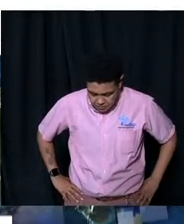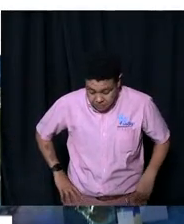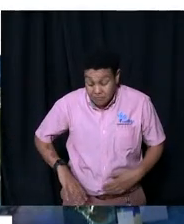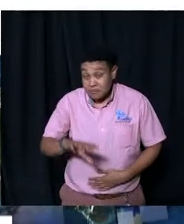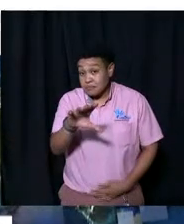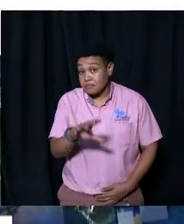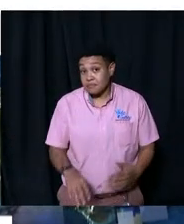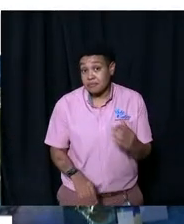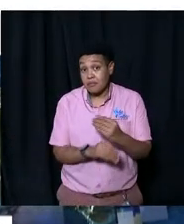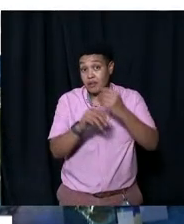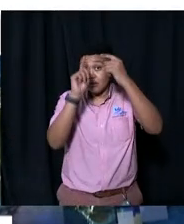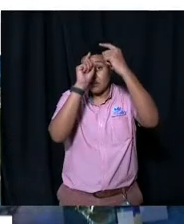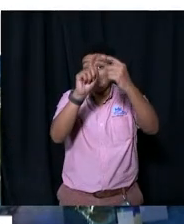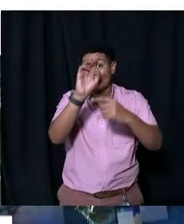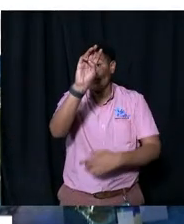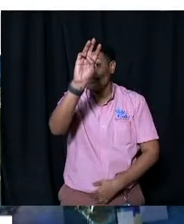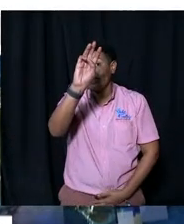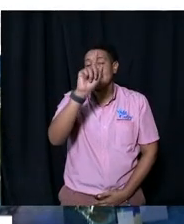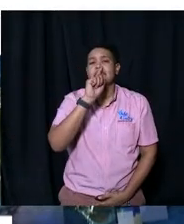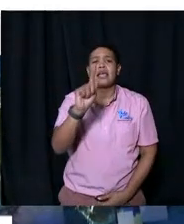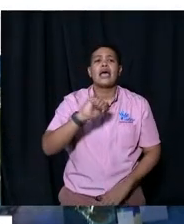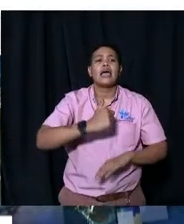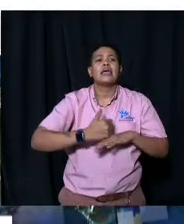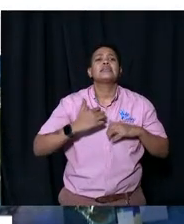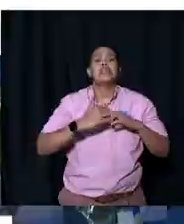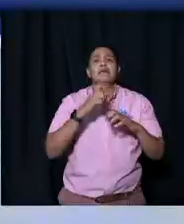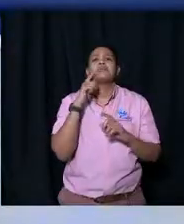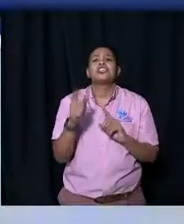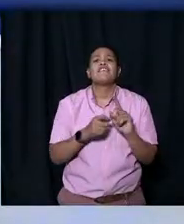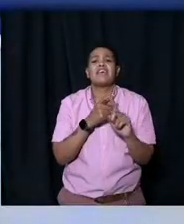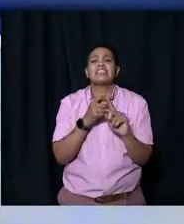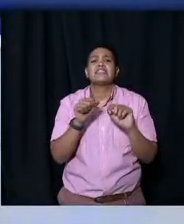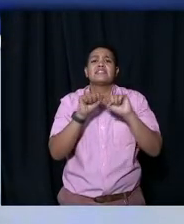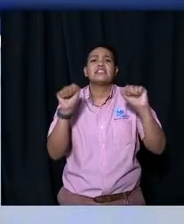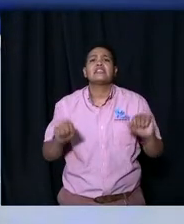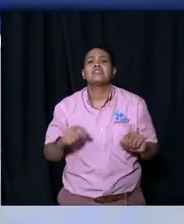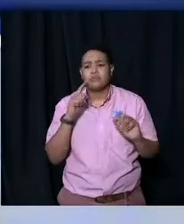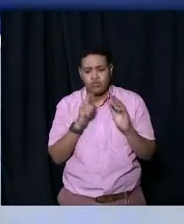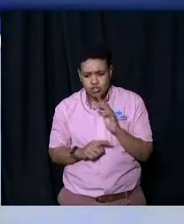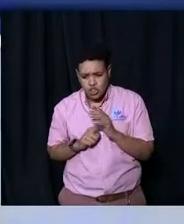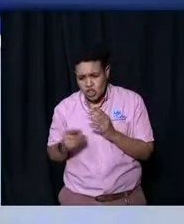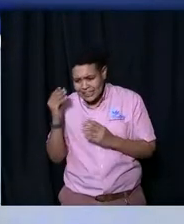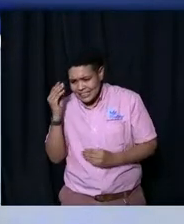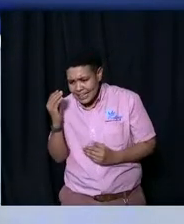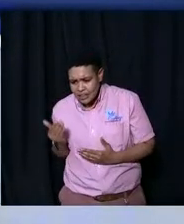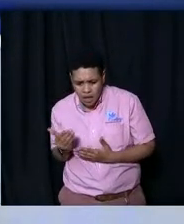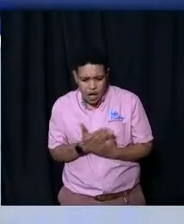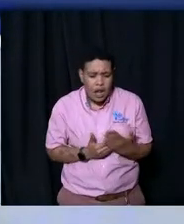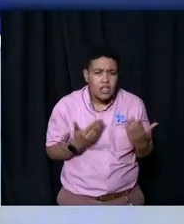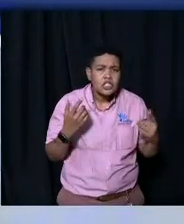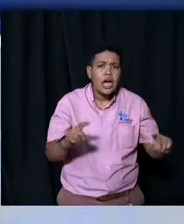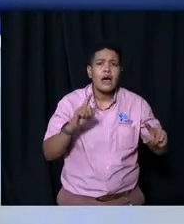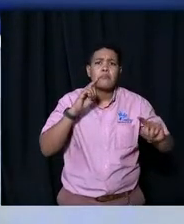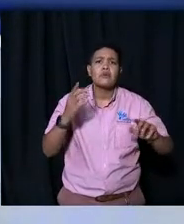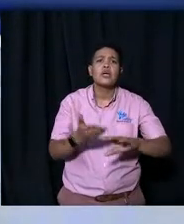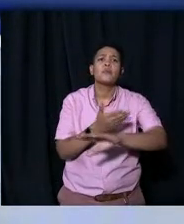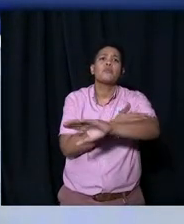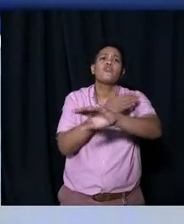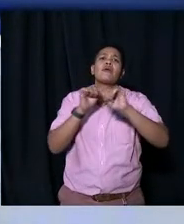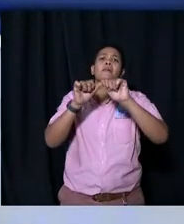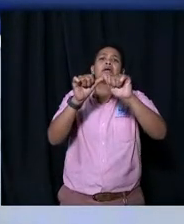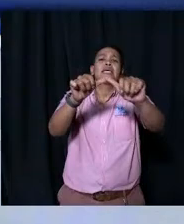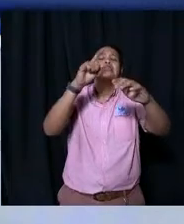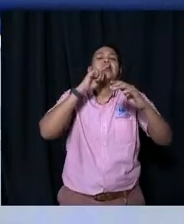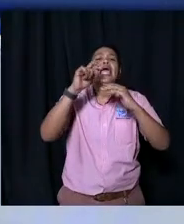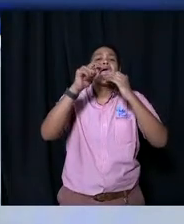Also under objective 6, which is to establish effective systems of research and data collection, we want to improve and maintain the National Air